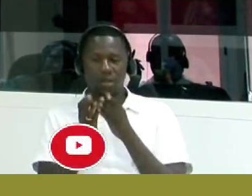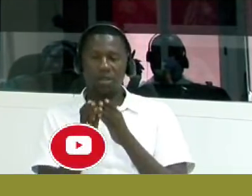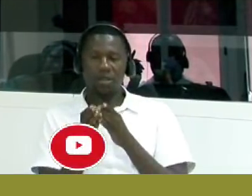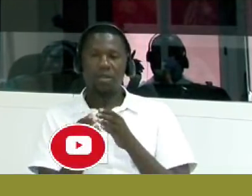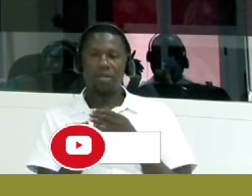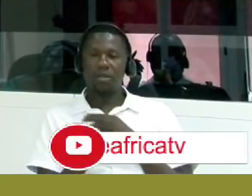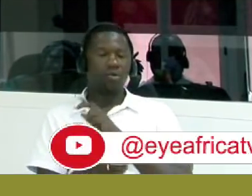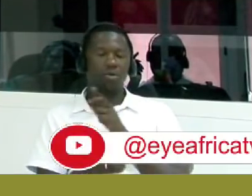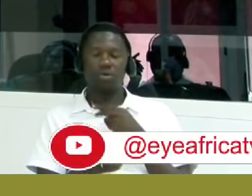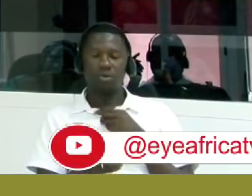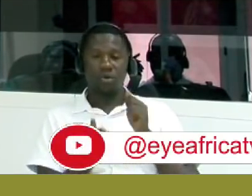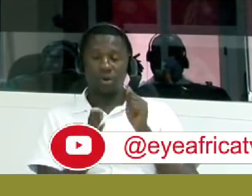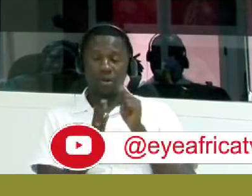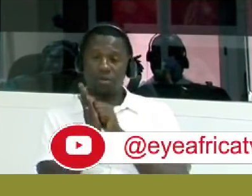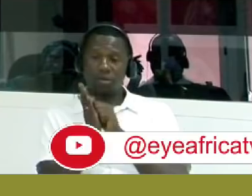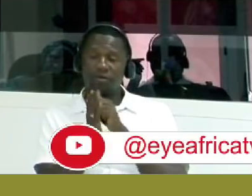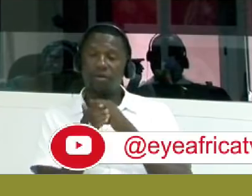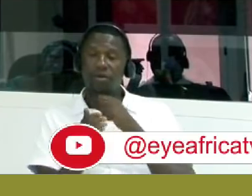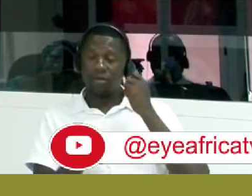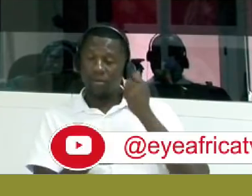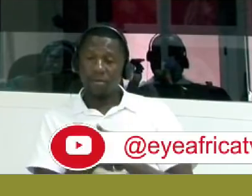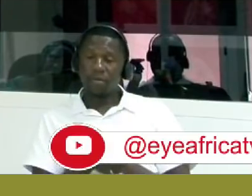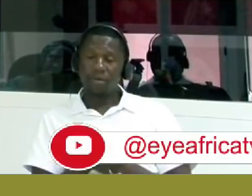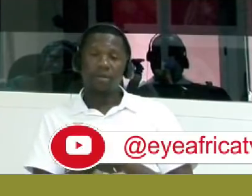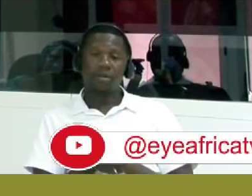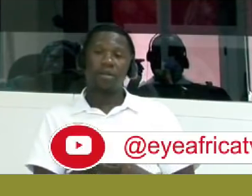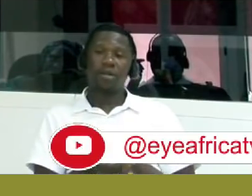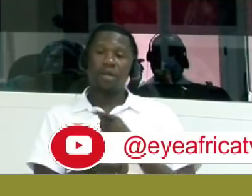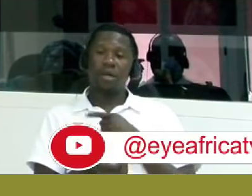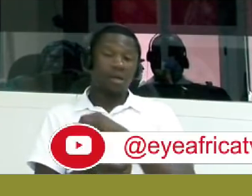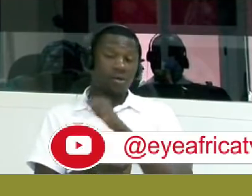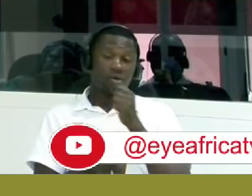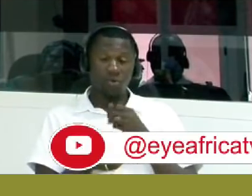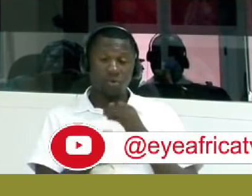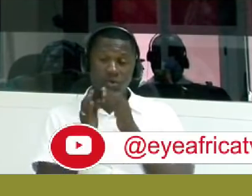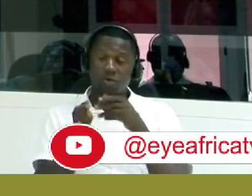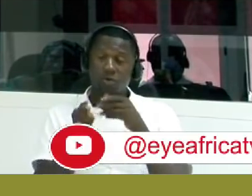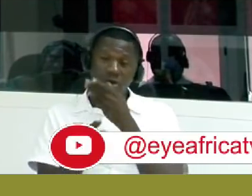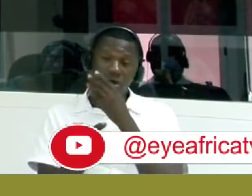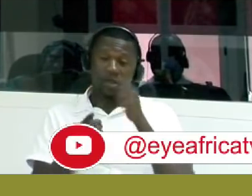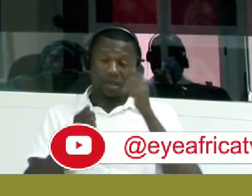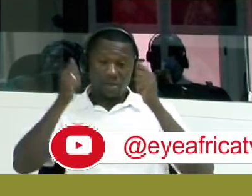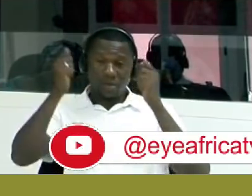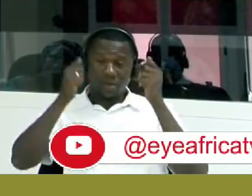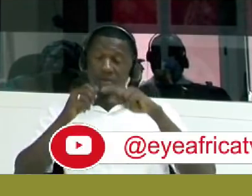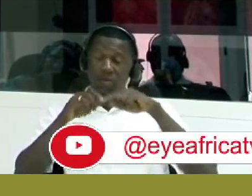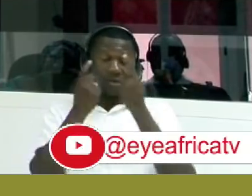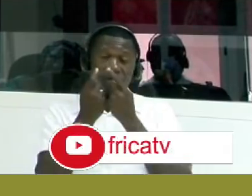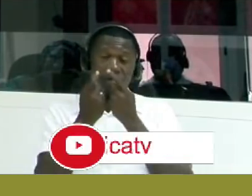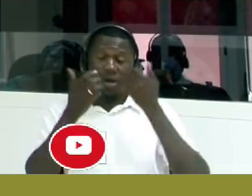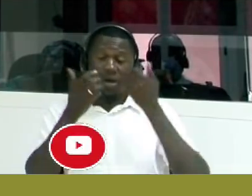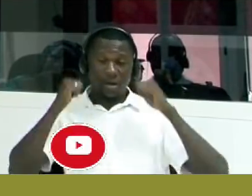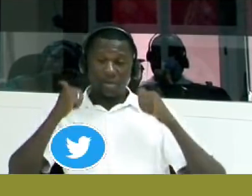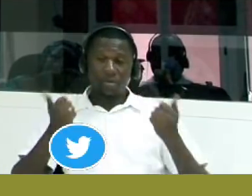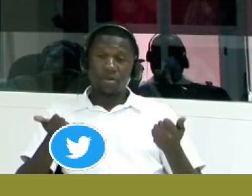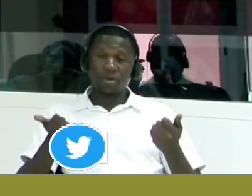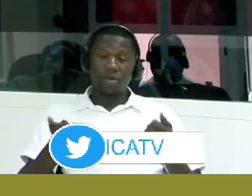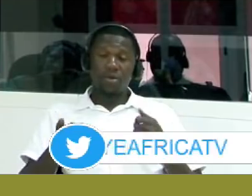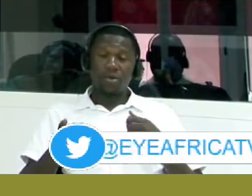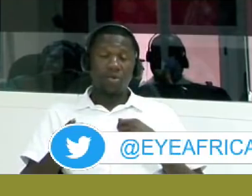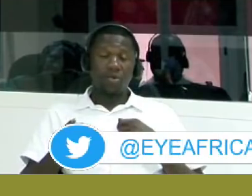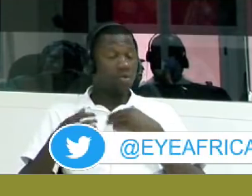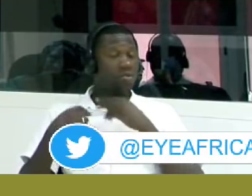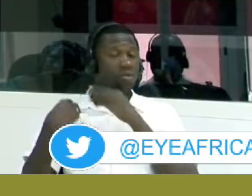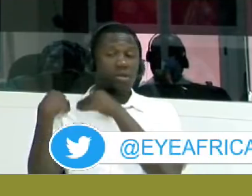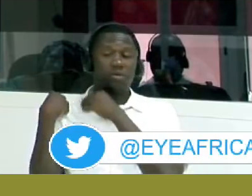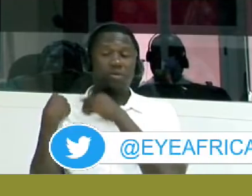going to apply for a permit. I said, well, if you're not going to apply for a permit and you go and demonstrate and something comes out of it, you will bear the responsibility,